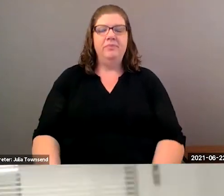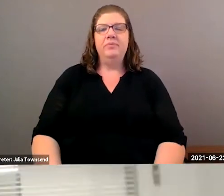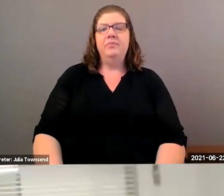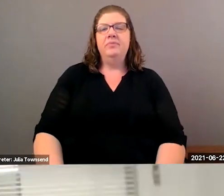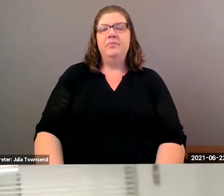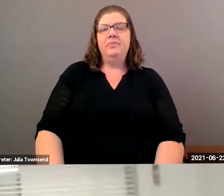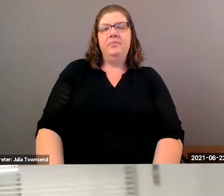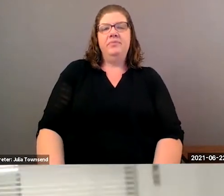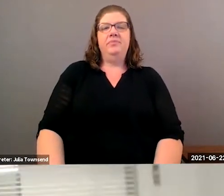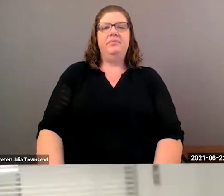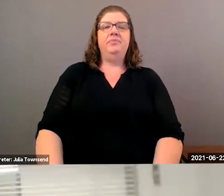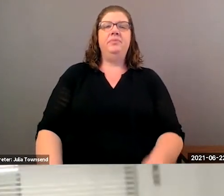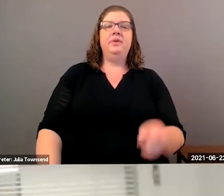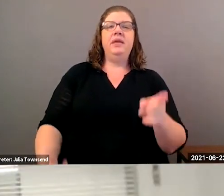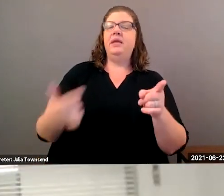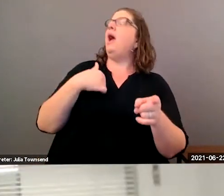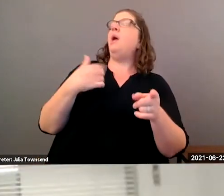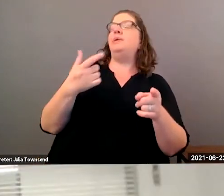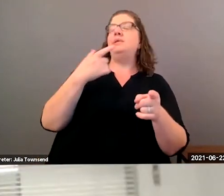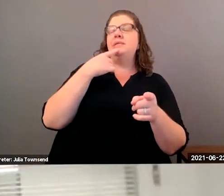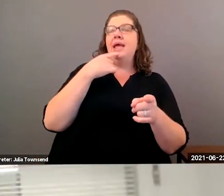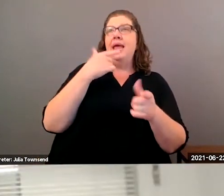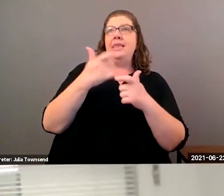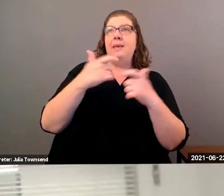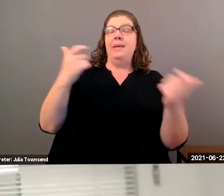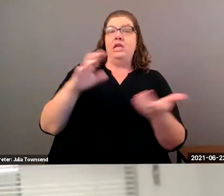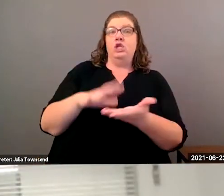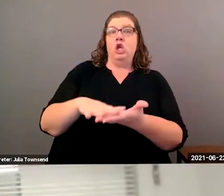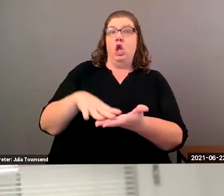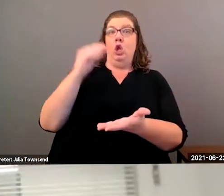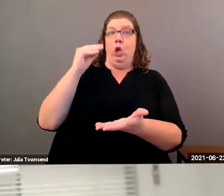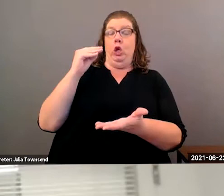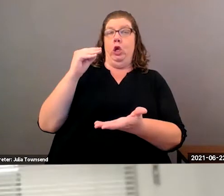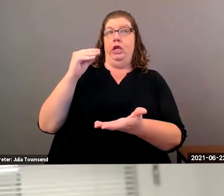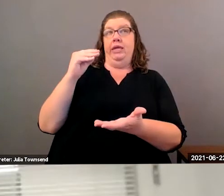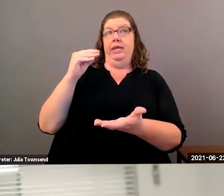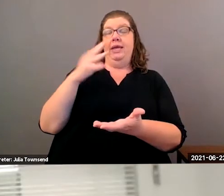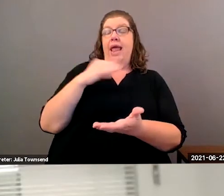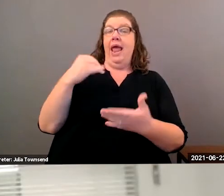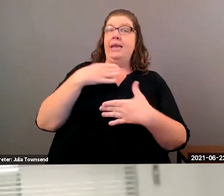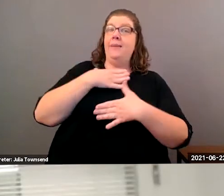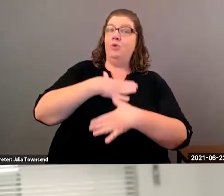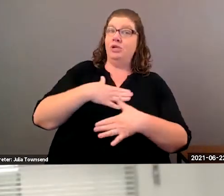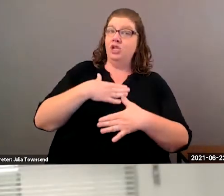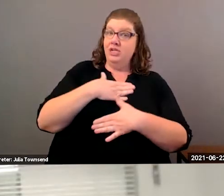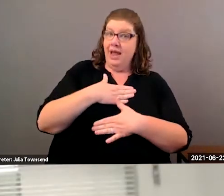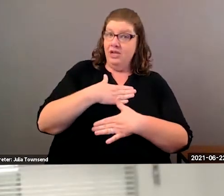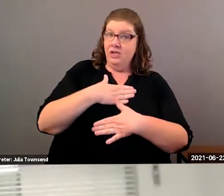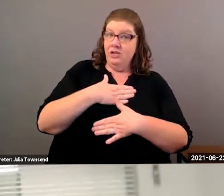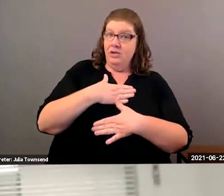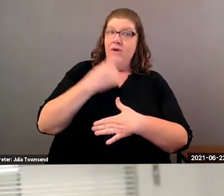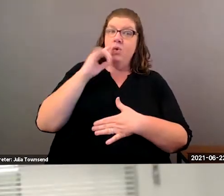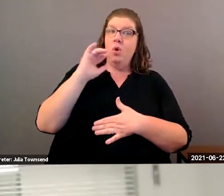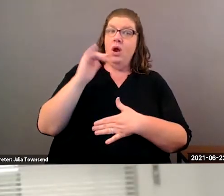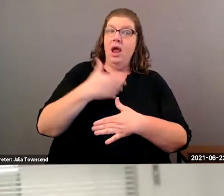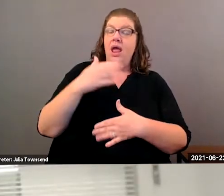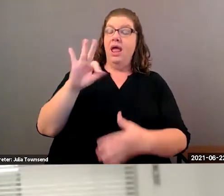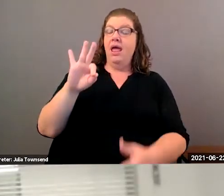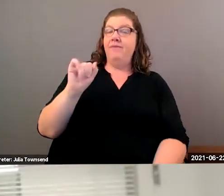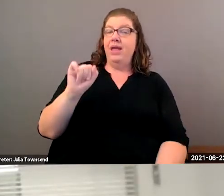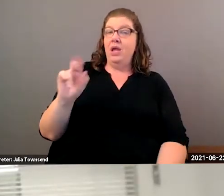I would add that the biggest learning and appreciation goes out to our